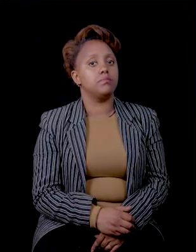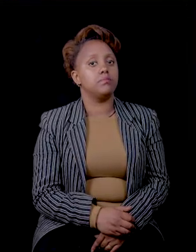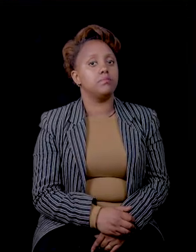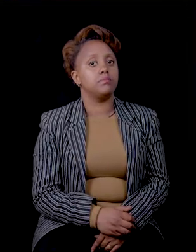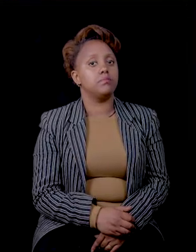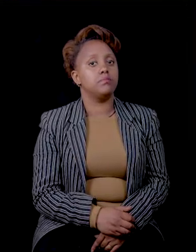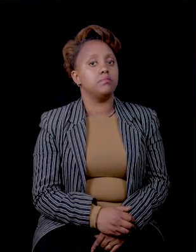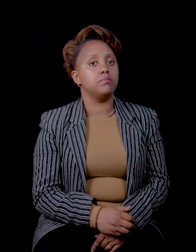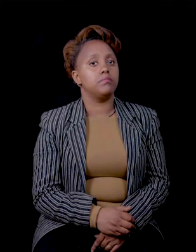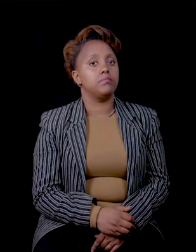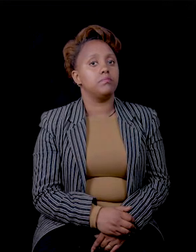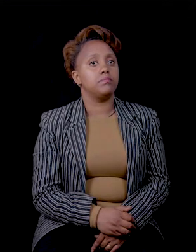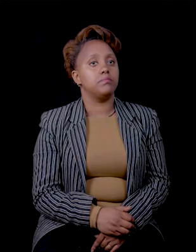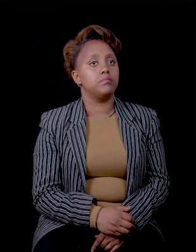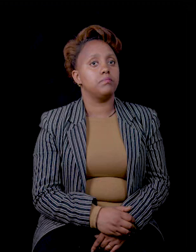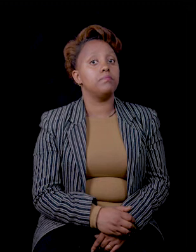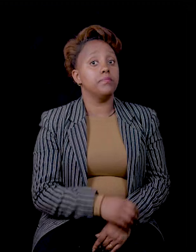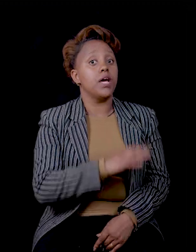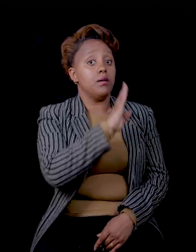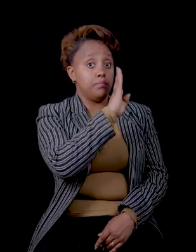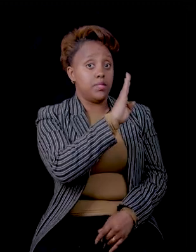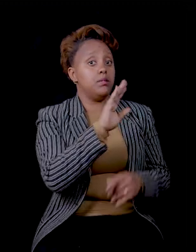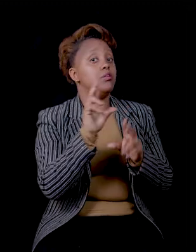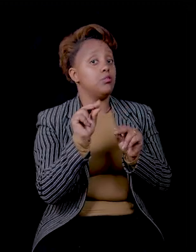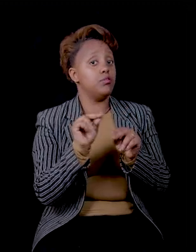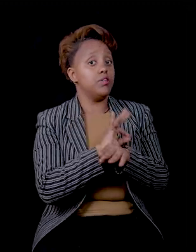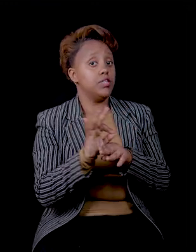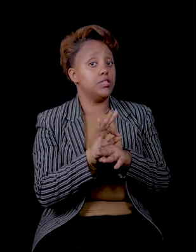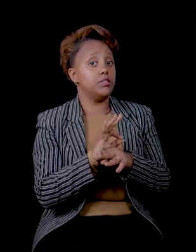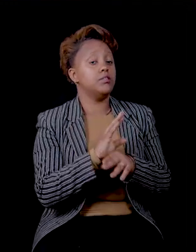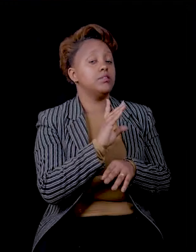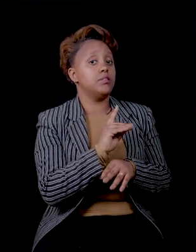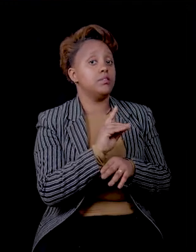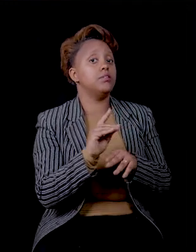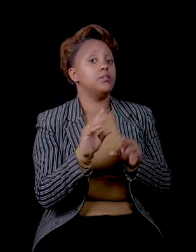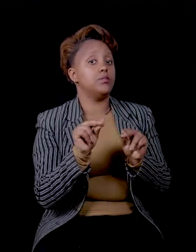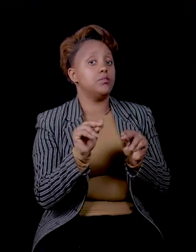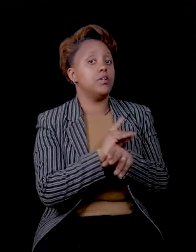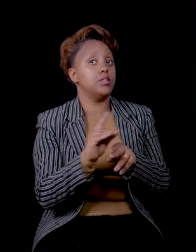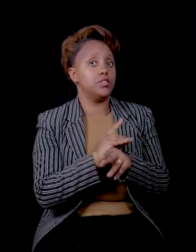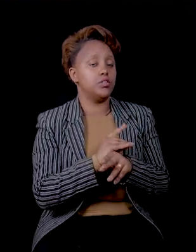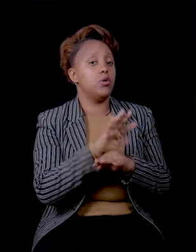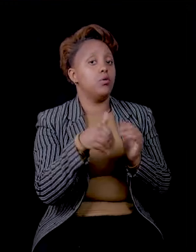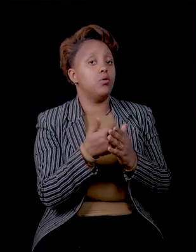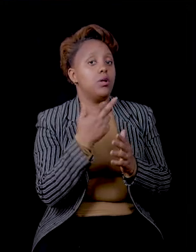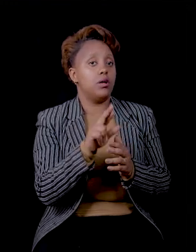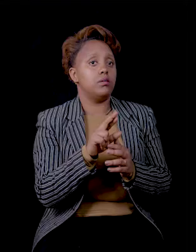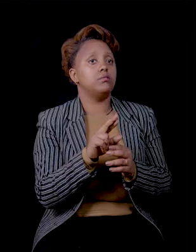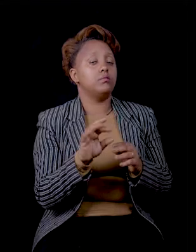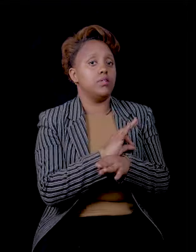a function. We can say this is not function and this is not function, but the remaining ones are